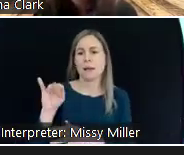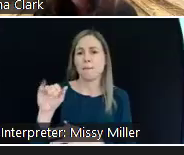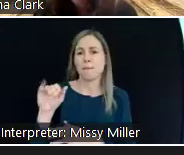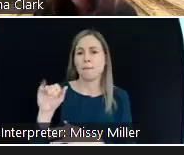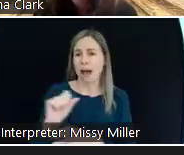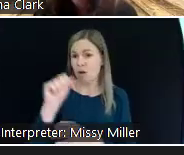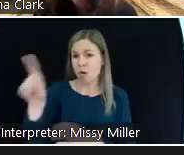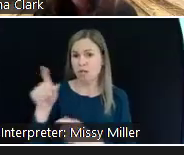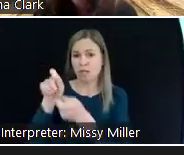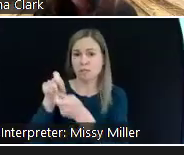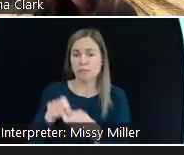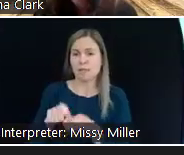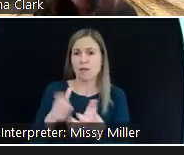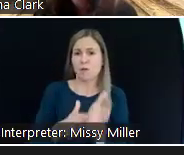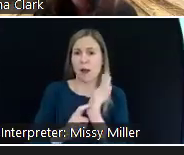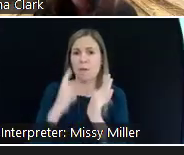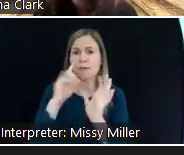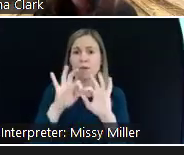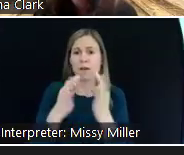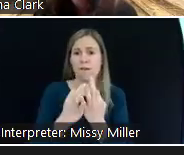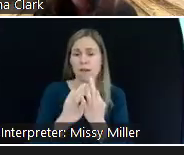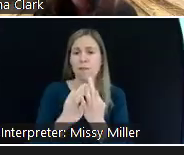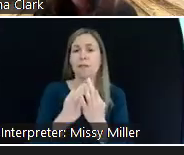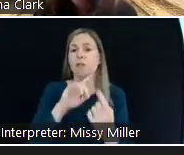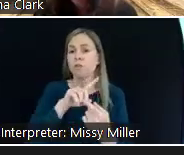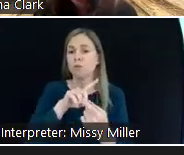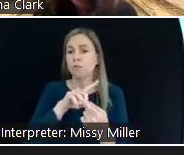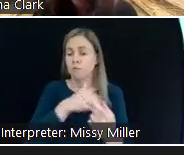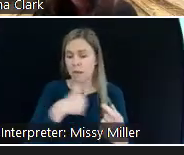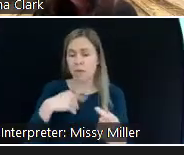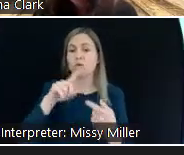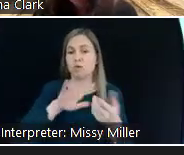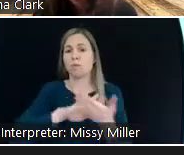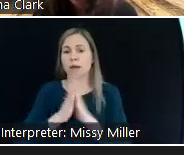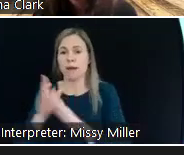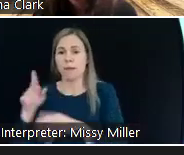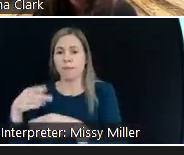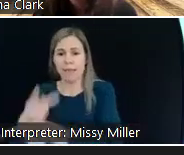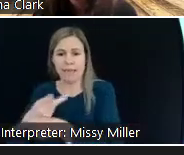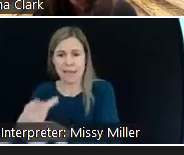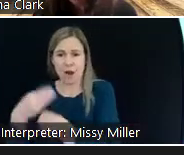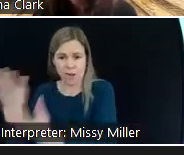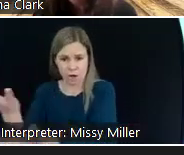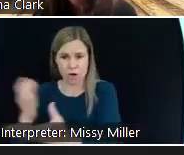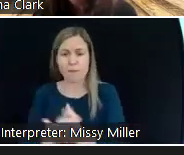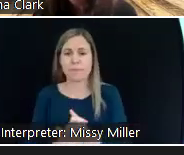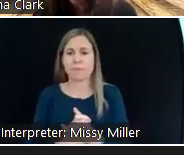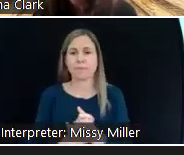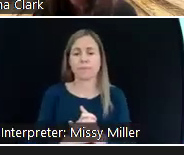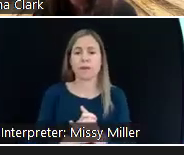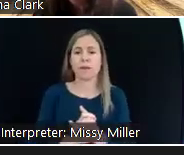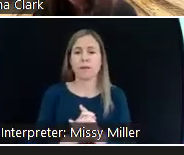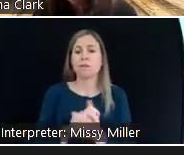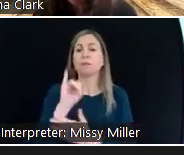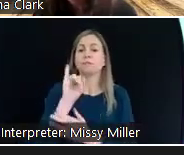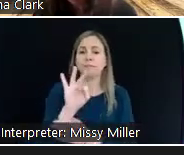requirements for a family member to qualify as a caregiver? So there are if you're an